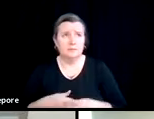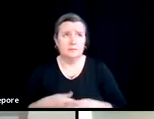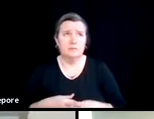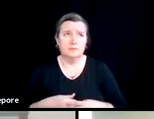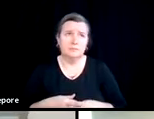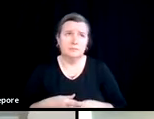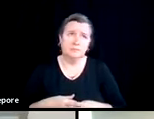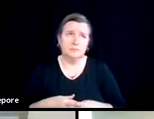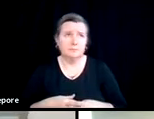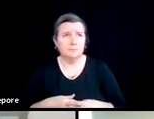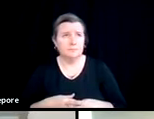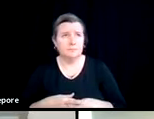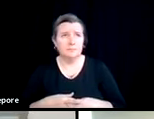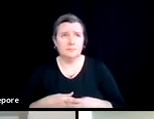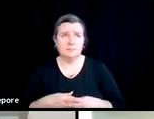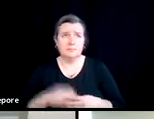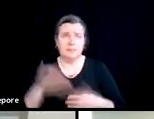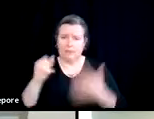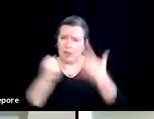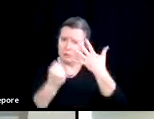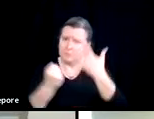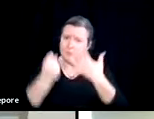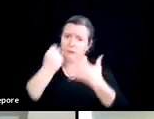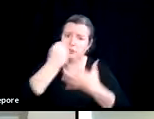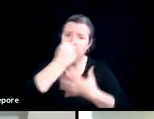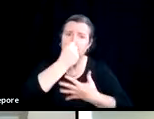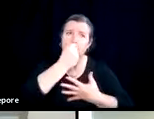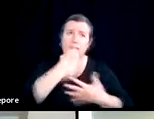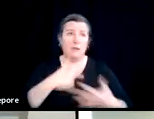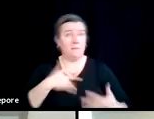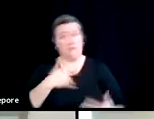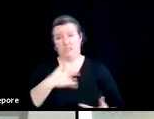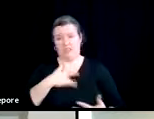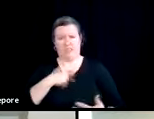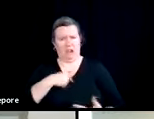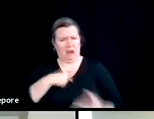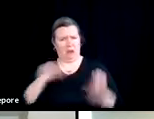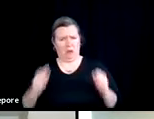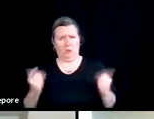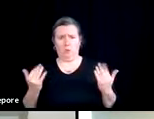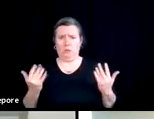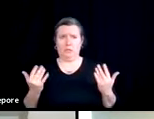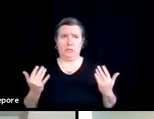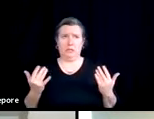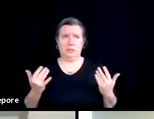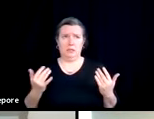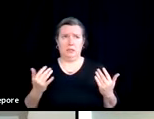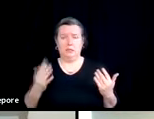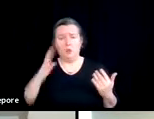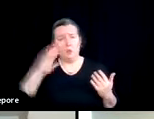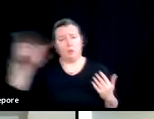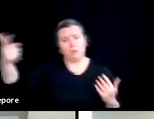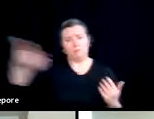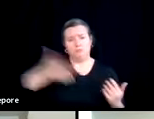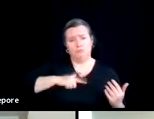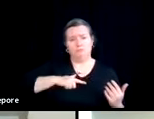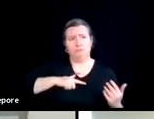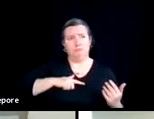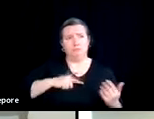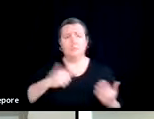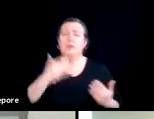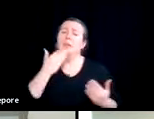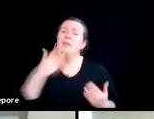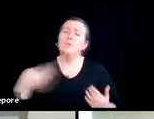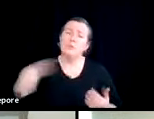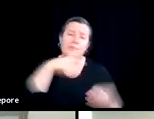get to, and I'm comfortable waiting my turn in line. So listen, thank you everybody, and thanks for your flexibility.